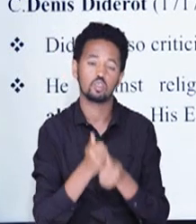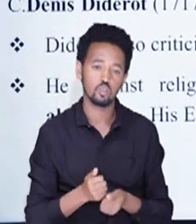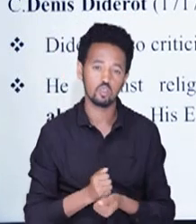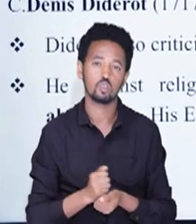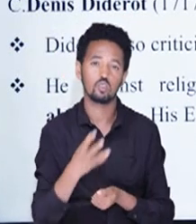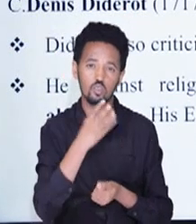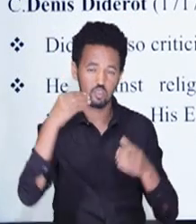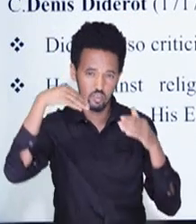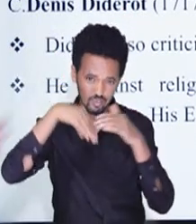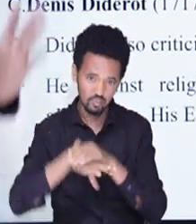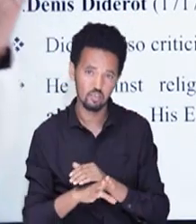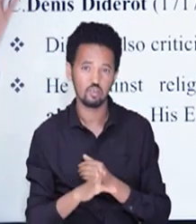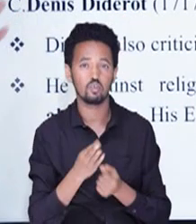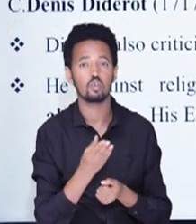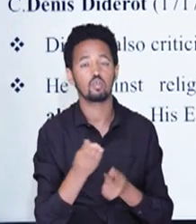judiciary,